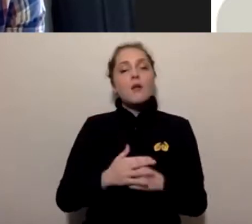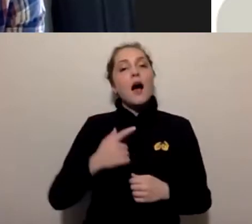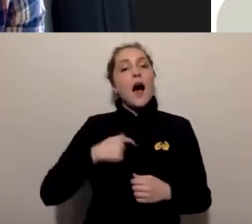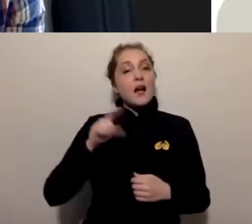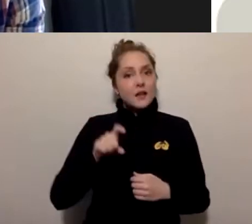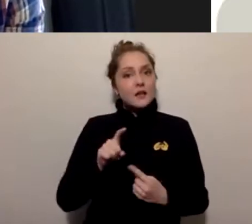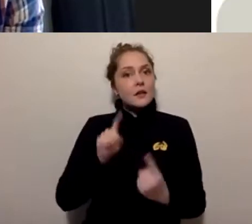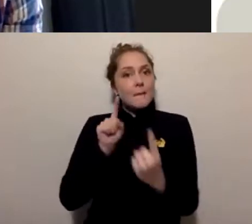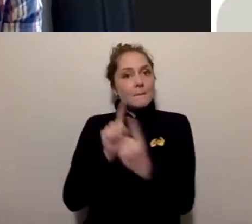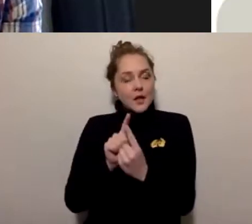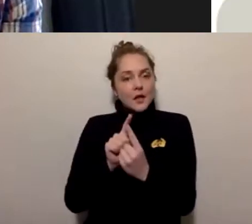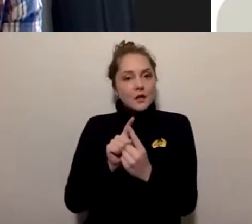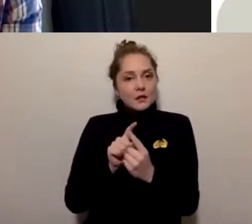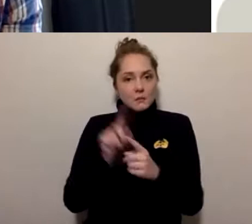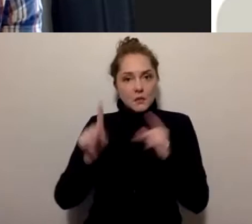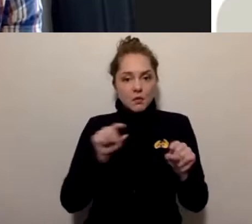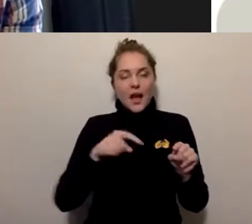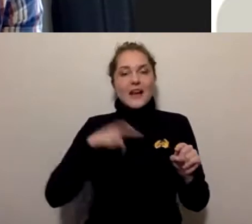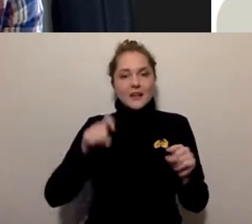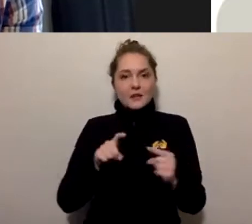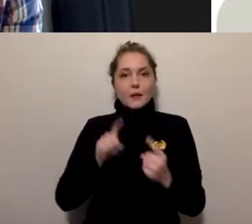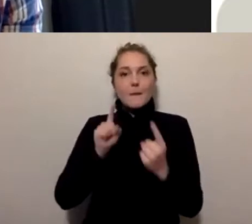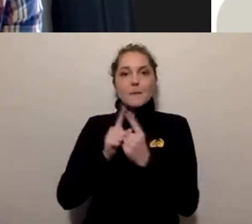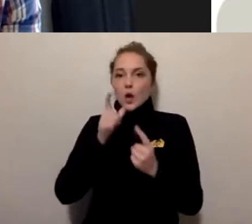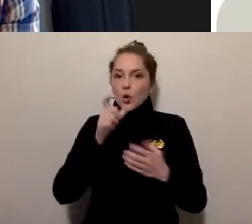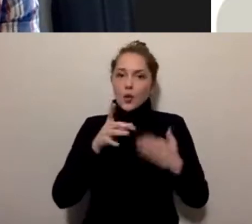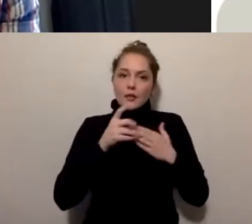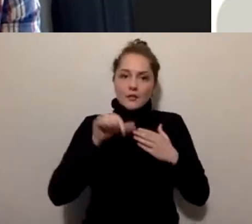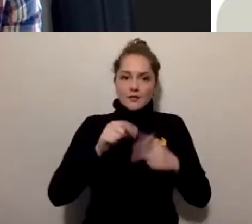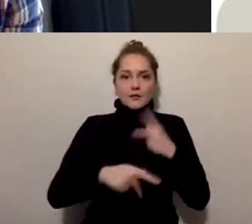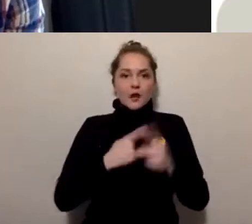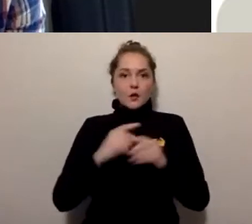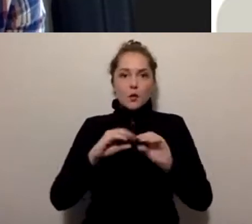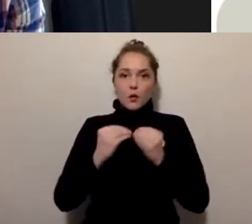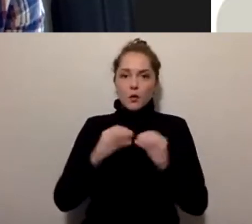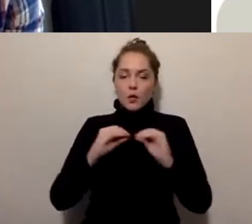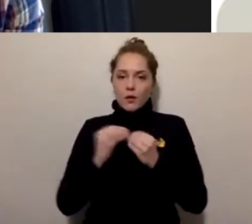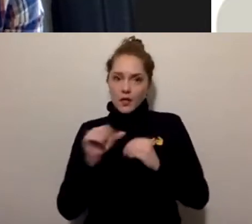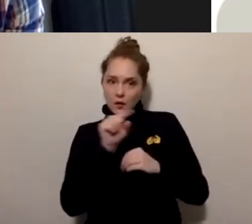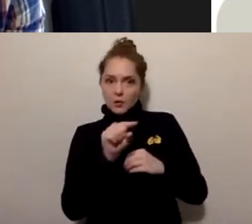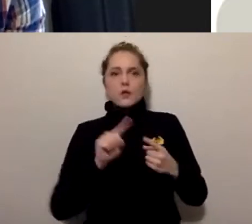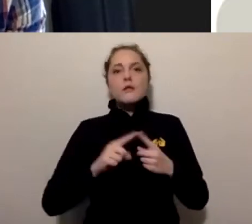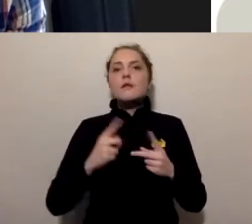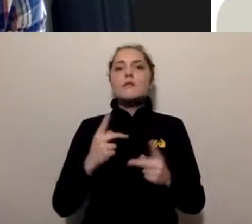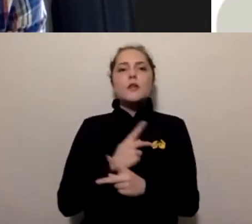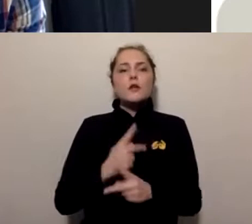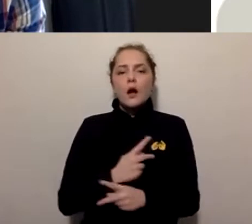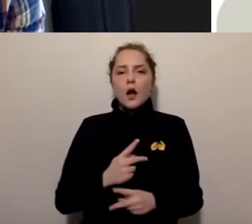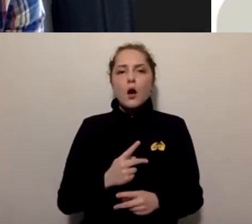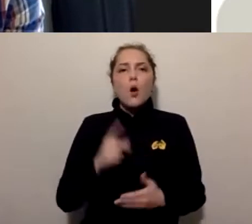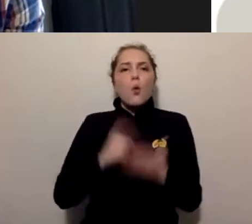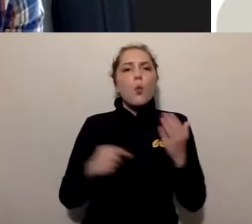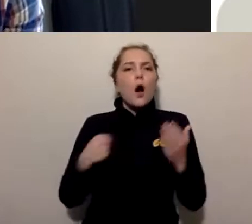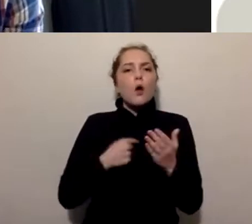with the folks who do. I need to meet with the leaders of these organizations and organizations like you to figure out where we're neglecting